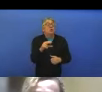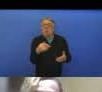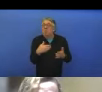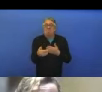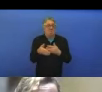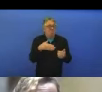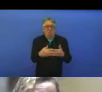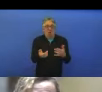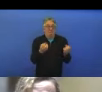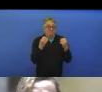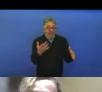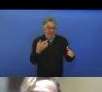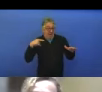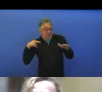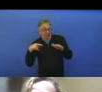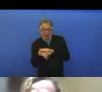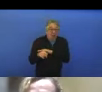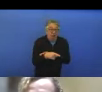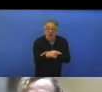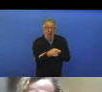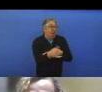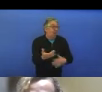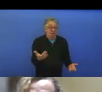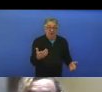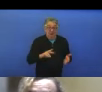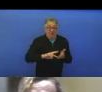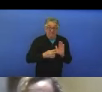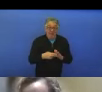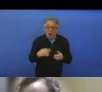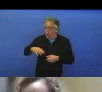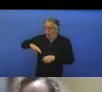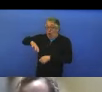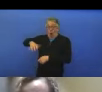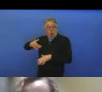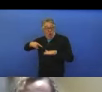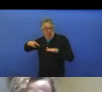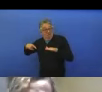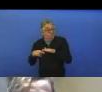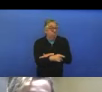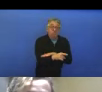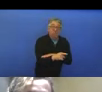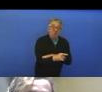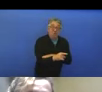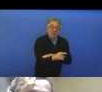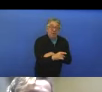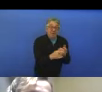you might have specific needs because you've left your country. Often, it's not always the case, but